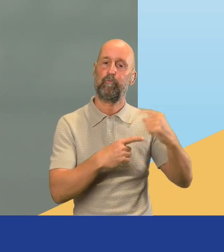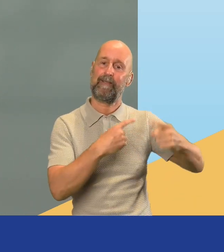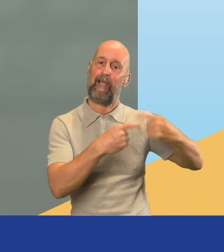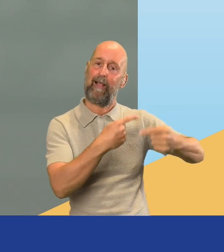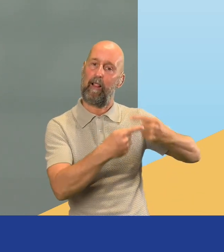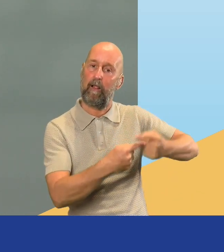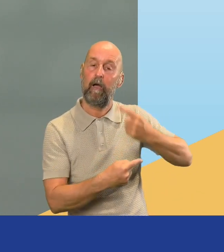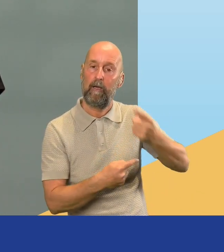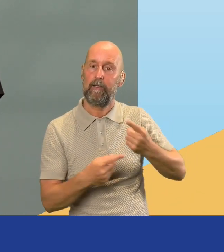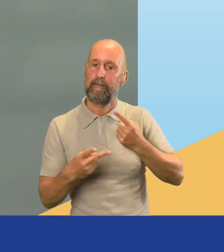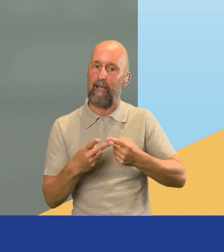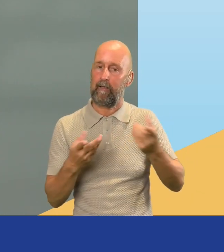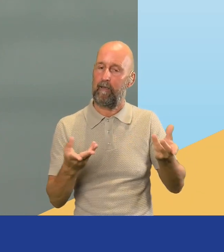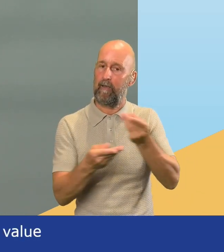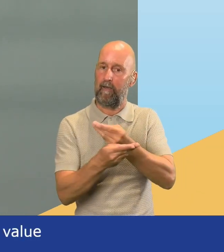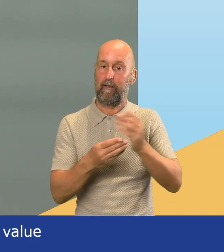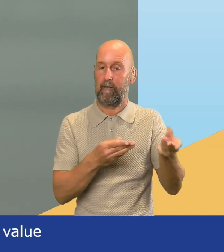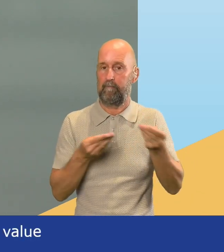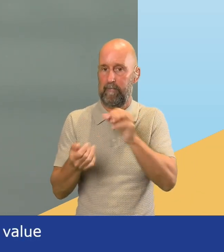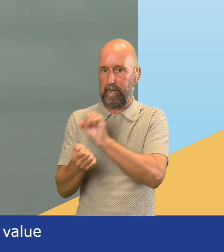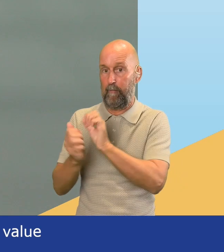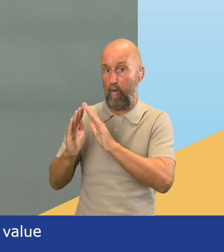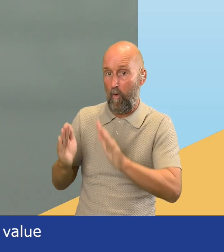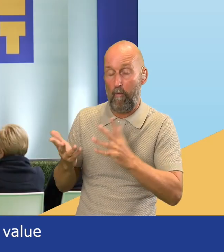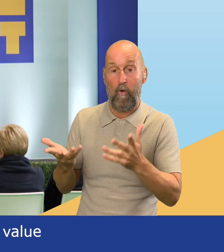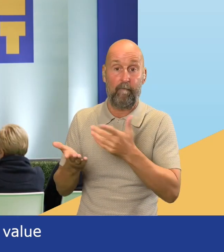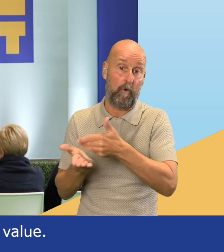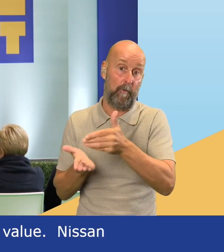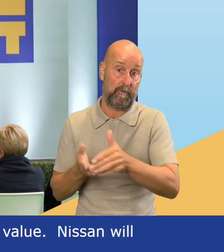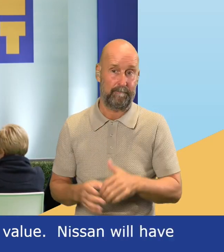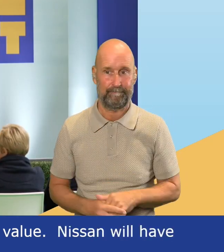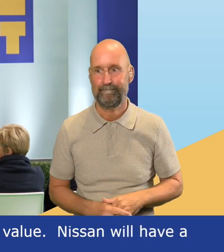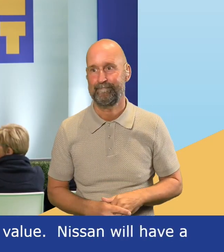will offer second life batteries for home and commercial purposes.